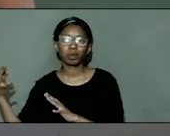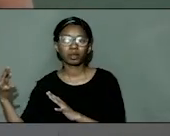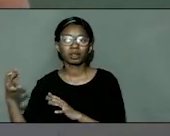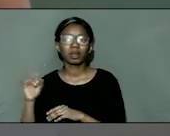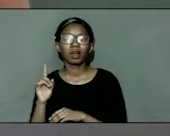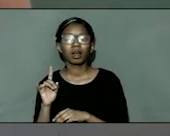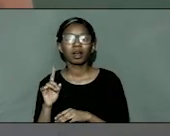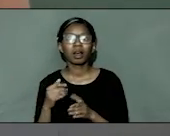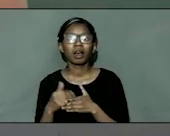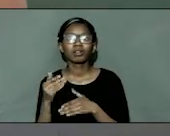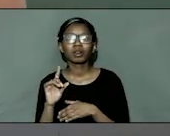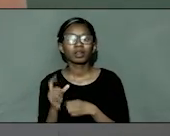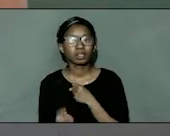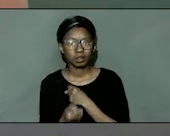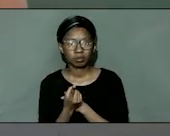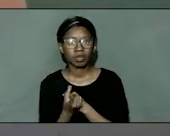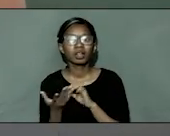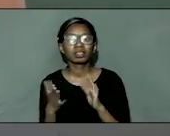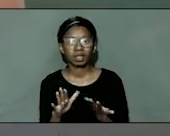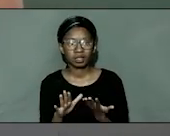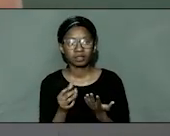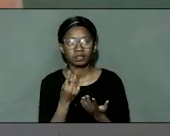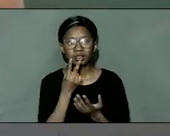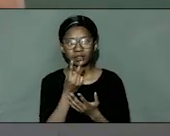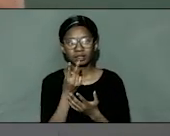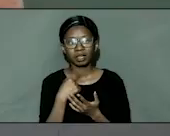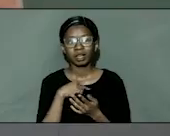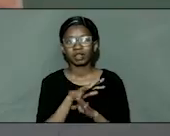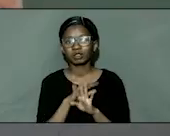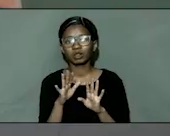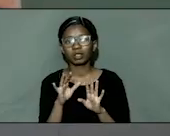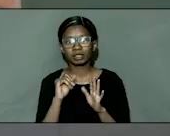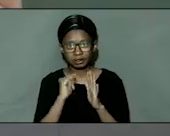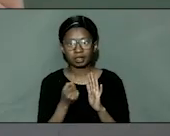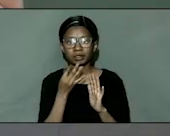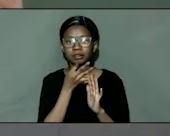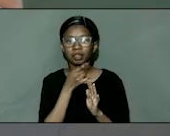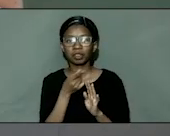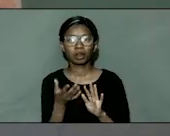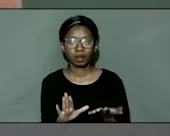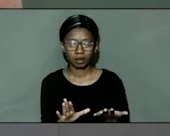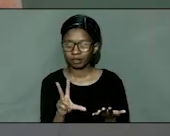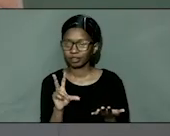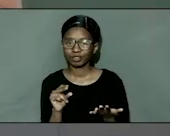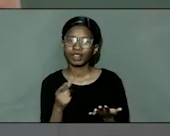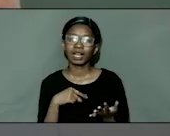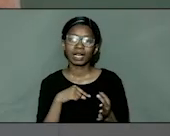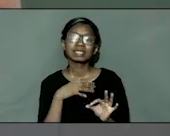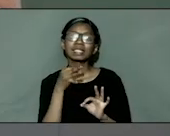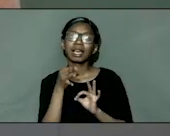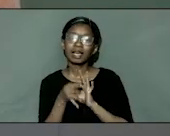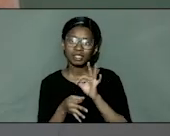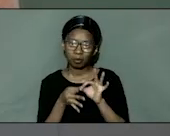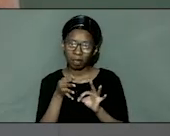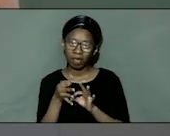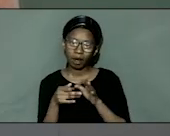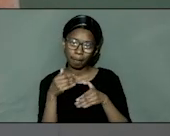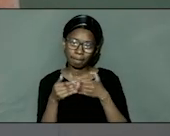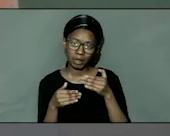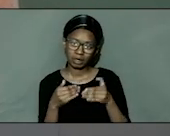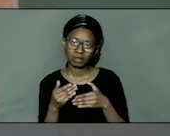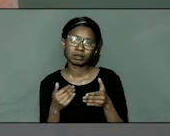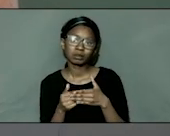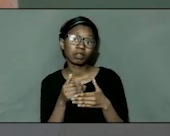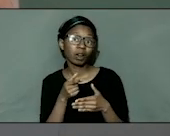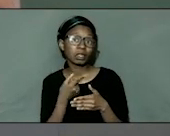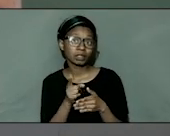what? They die. Wawana, we did not just say they die. We explained why they die.